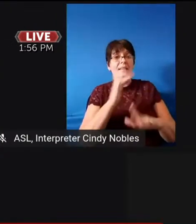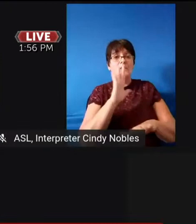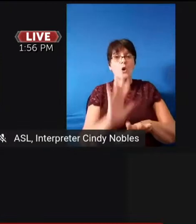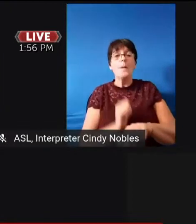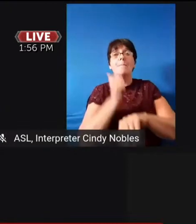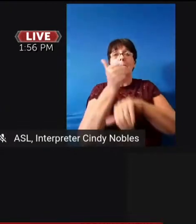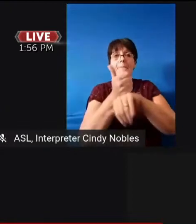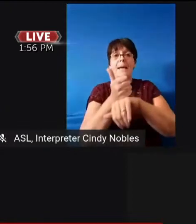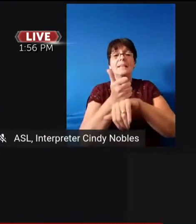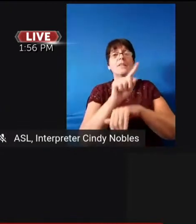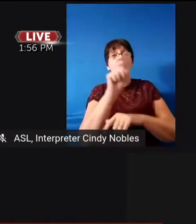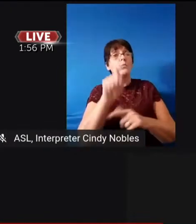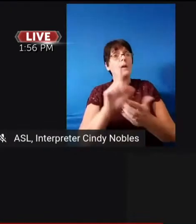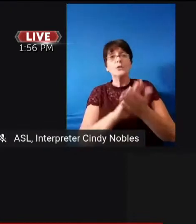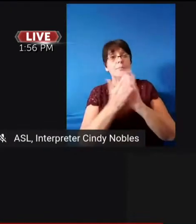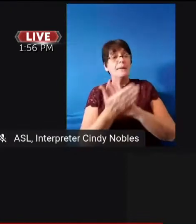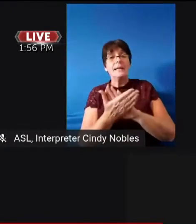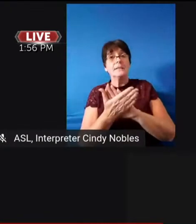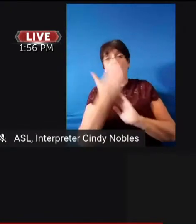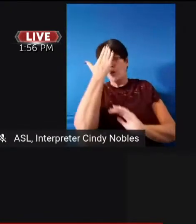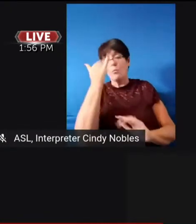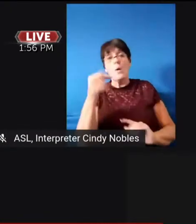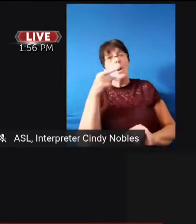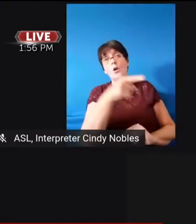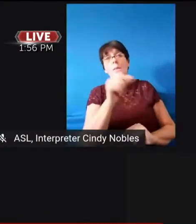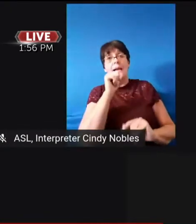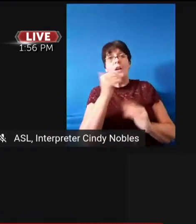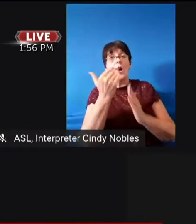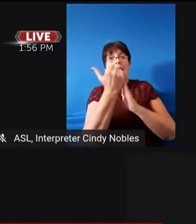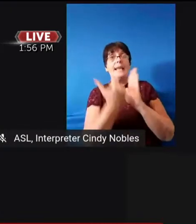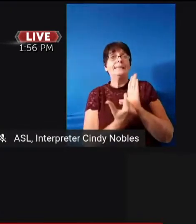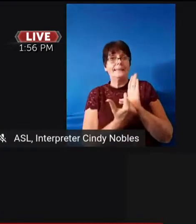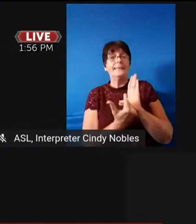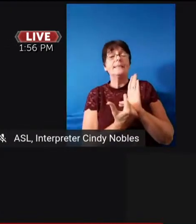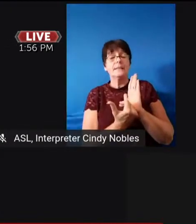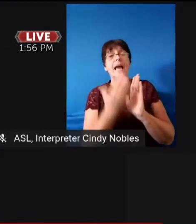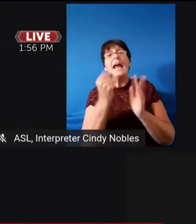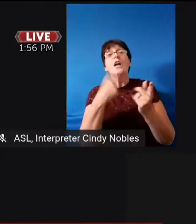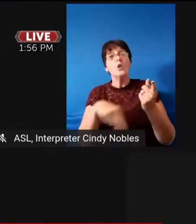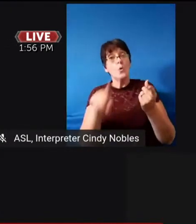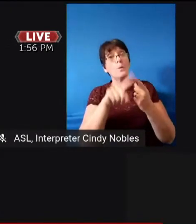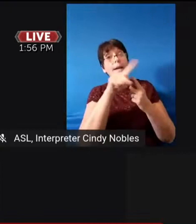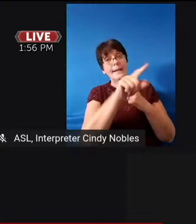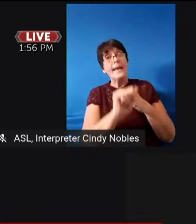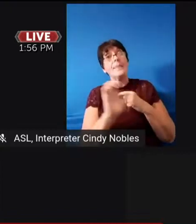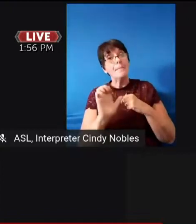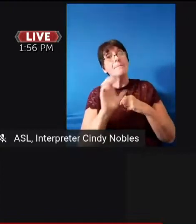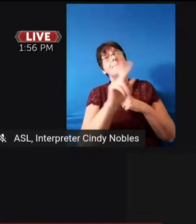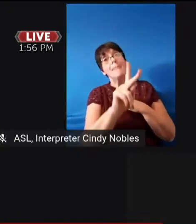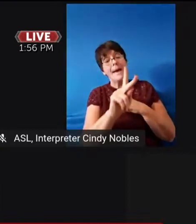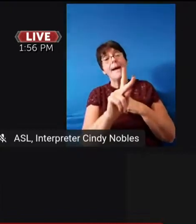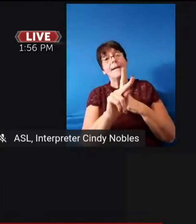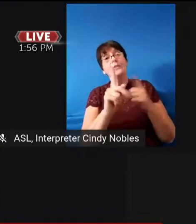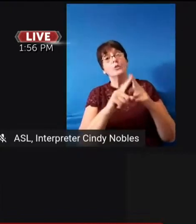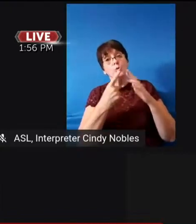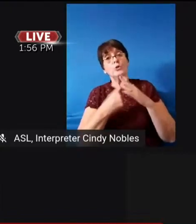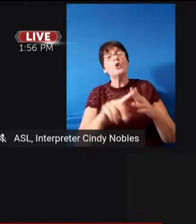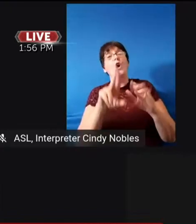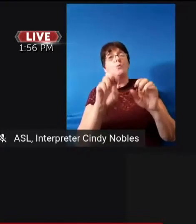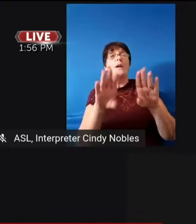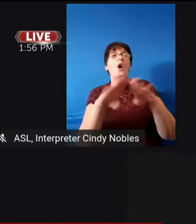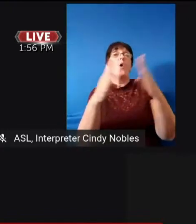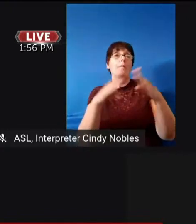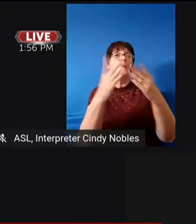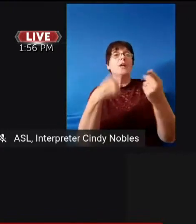the question becomes, why are they not listed in there, and when could they possibly be allowed to start reopening